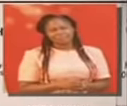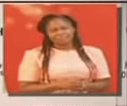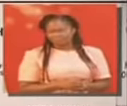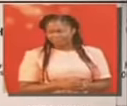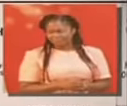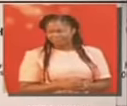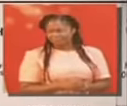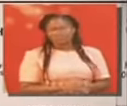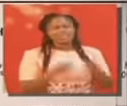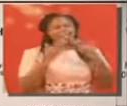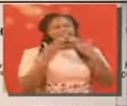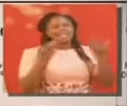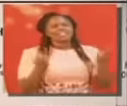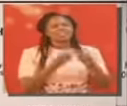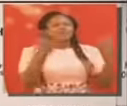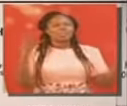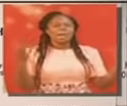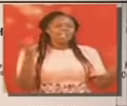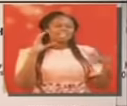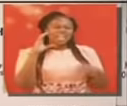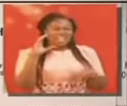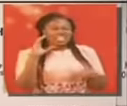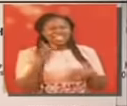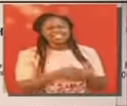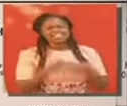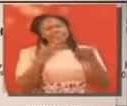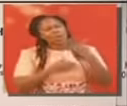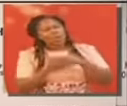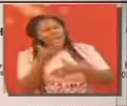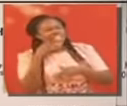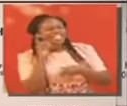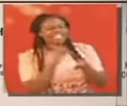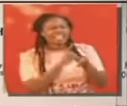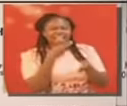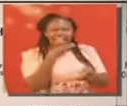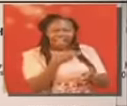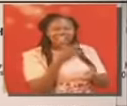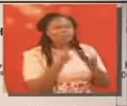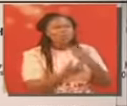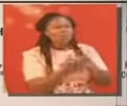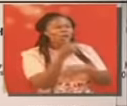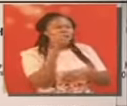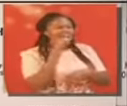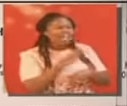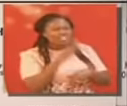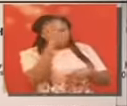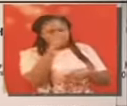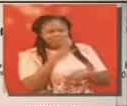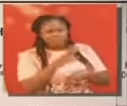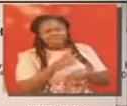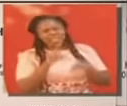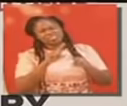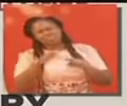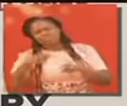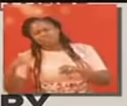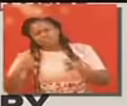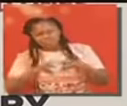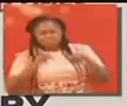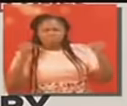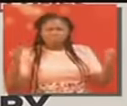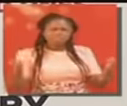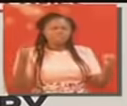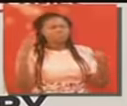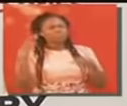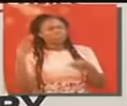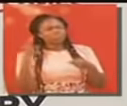Thank you very much, Candice. Good morning to Dr. Hines. Good morning to ladies and gentlemen of the media and all persons listening on